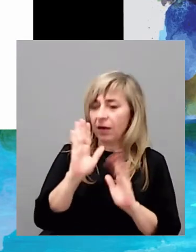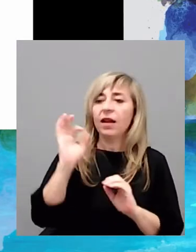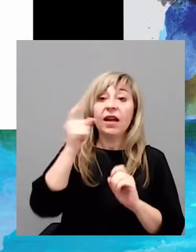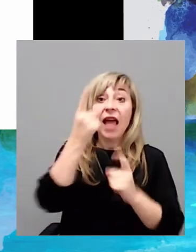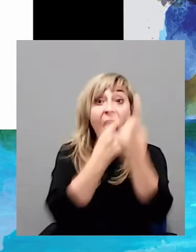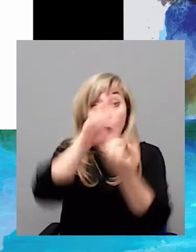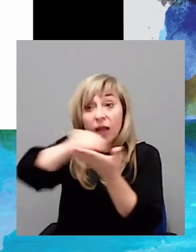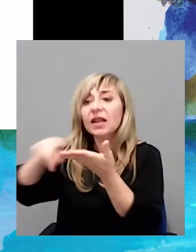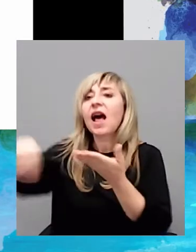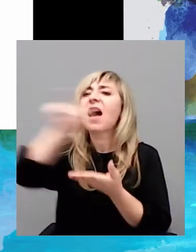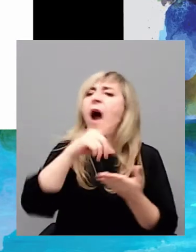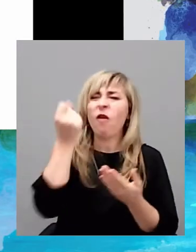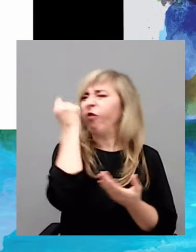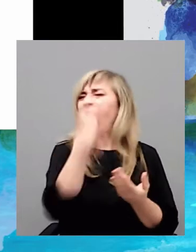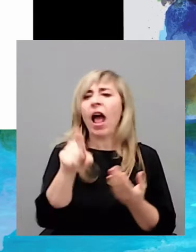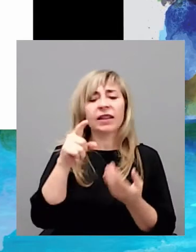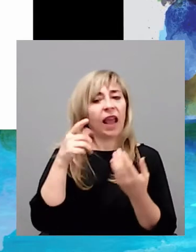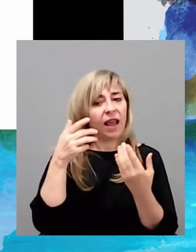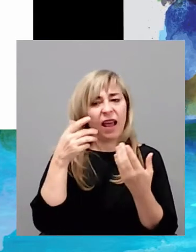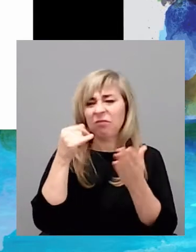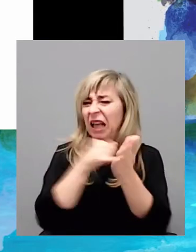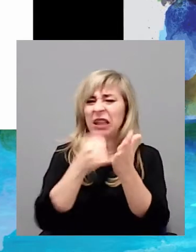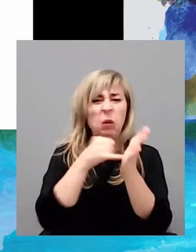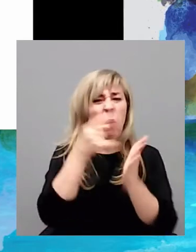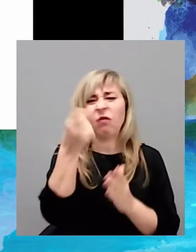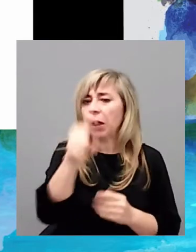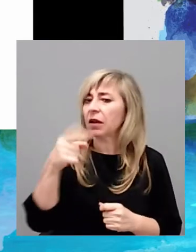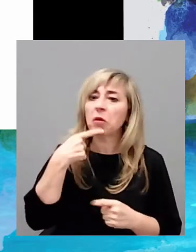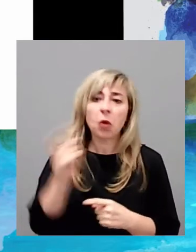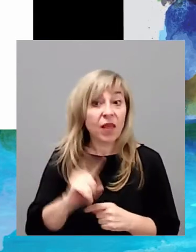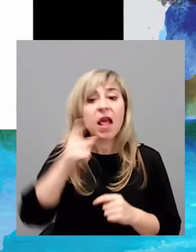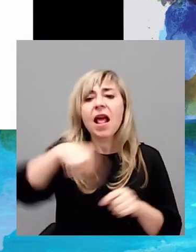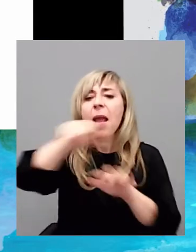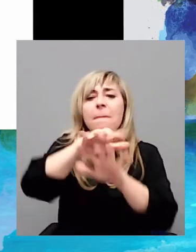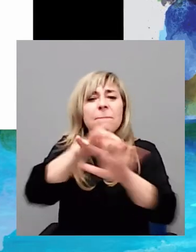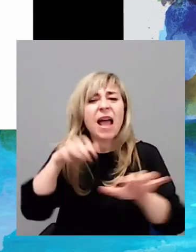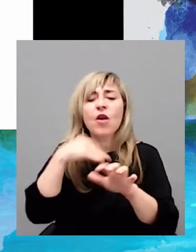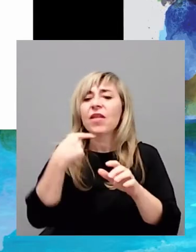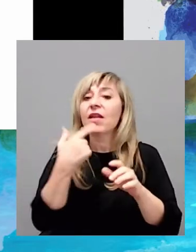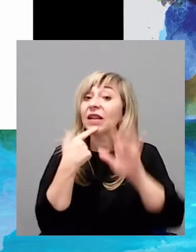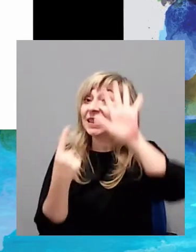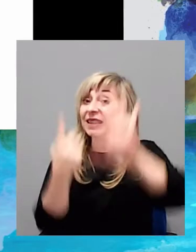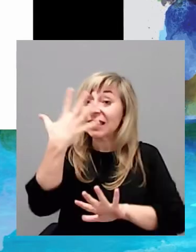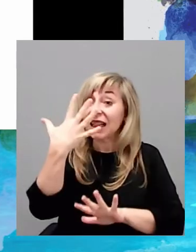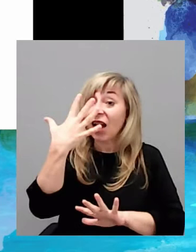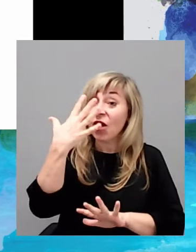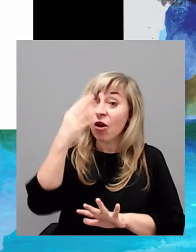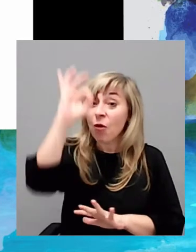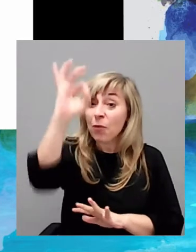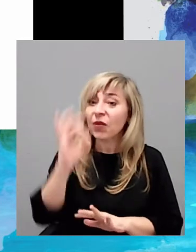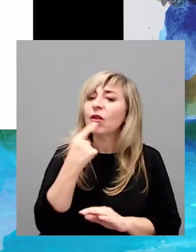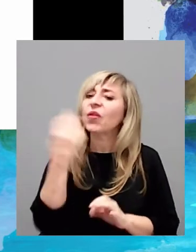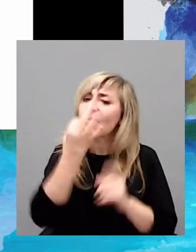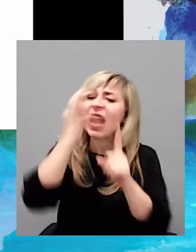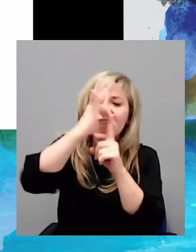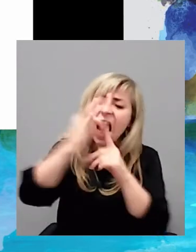none of them thought that it shouldn't be included. Most said that it should be compulsory